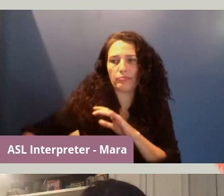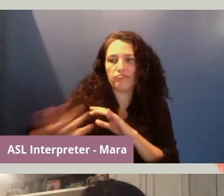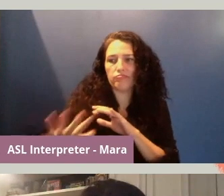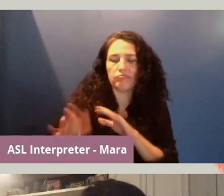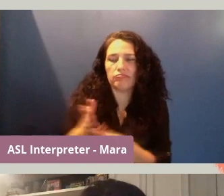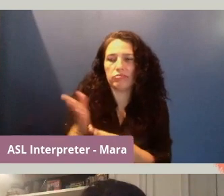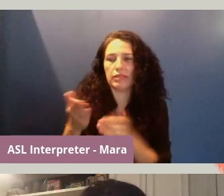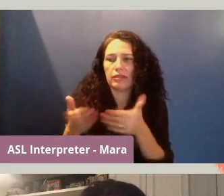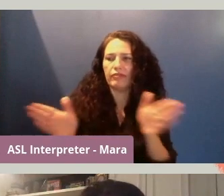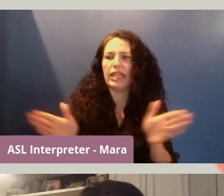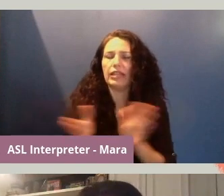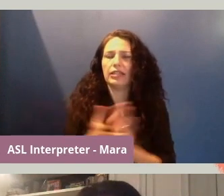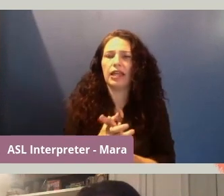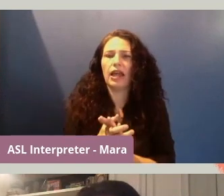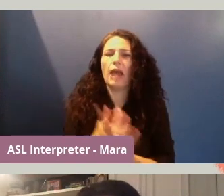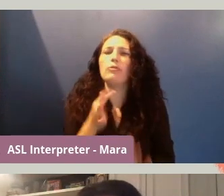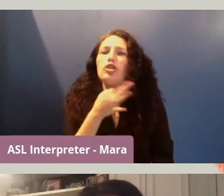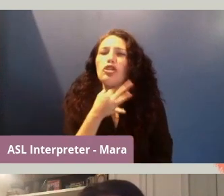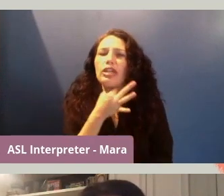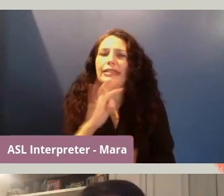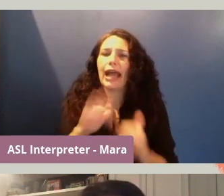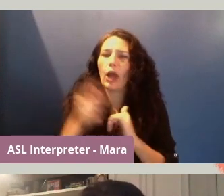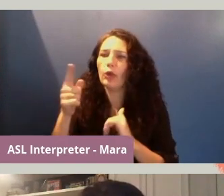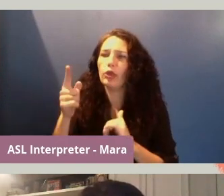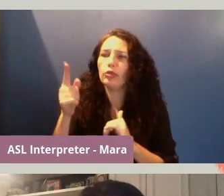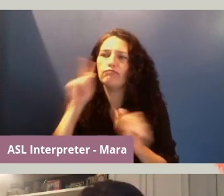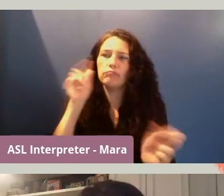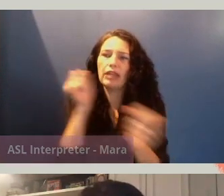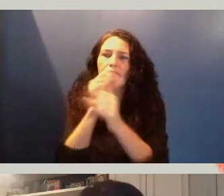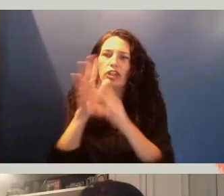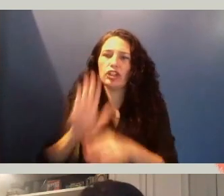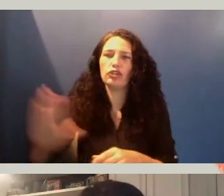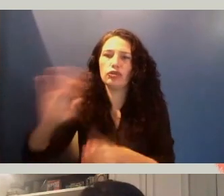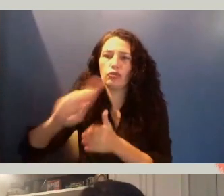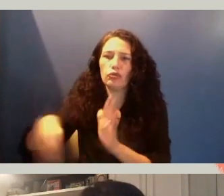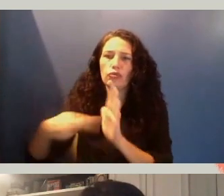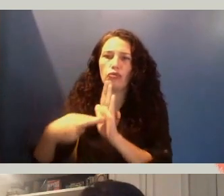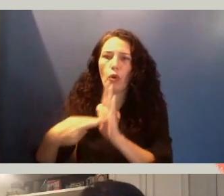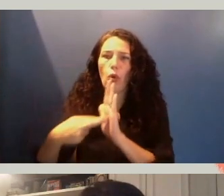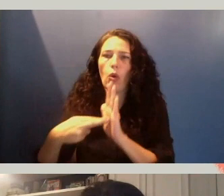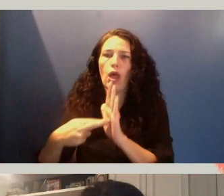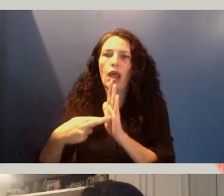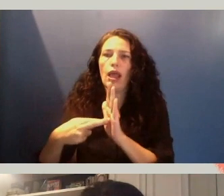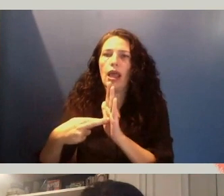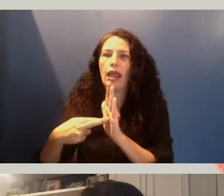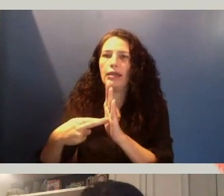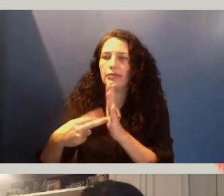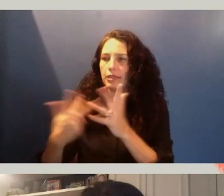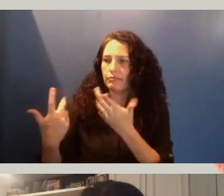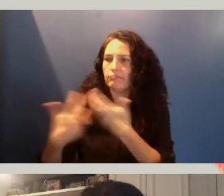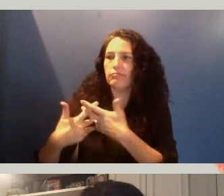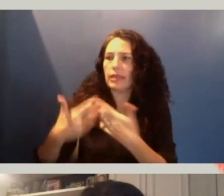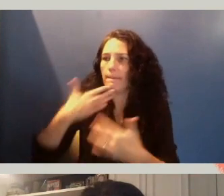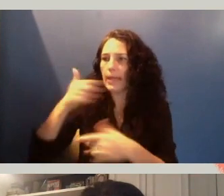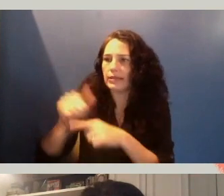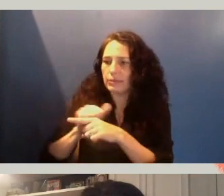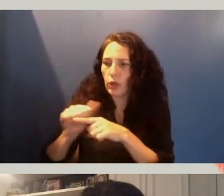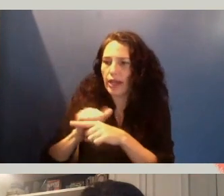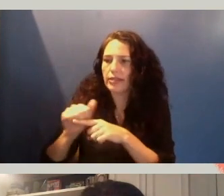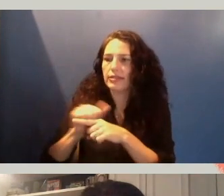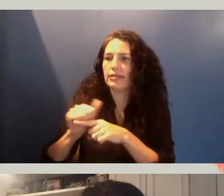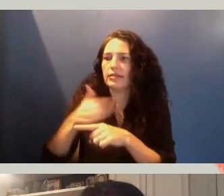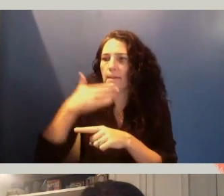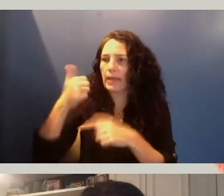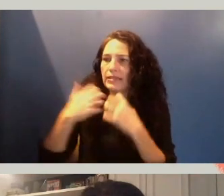role in socializing investors to the best practices and and the values of